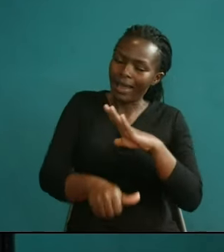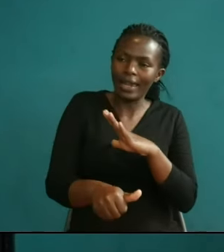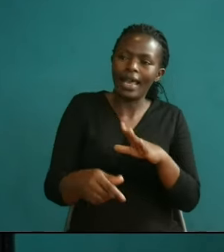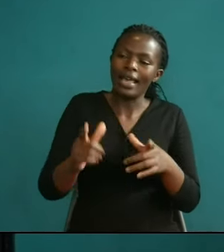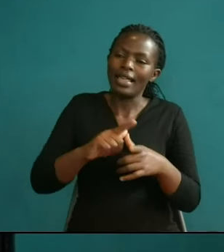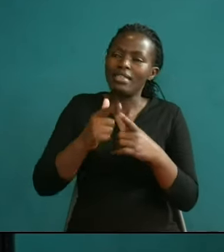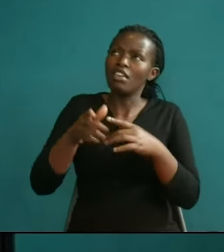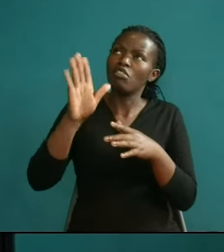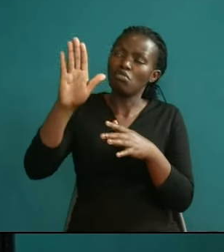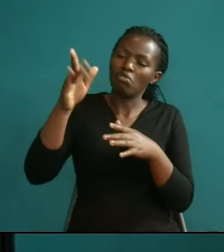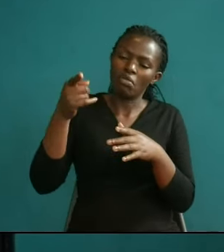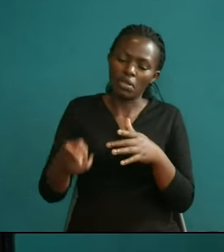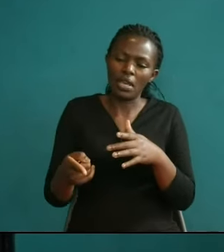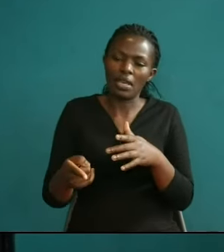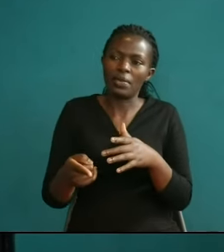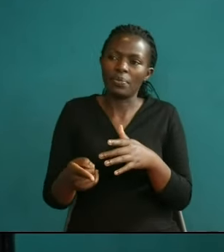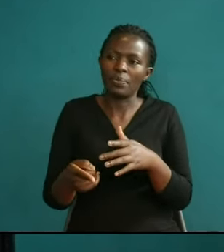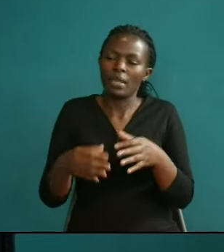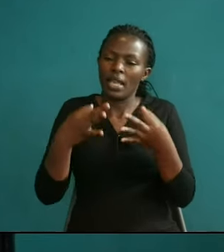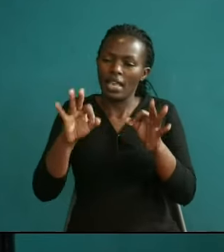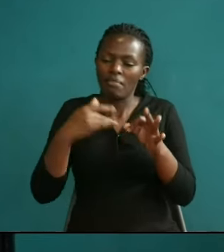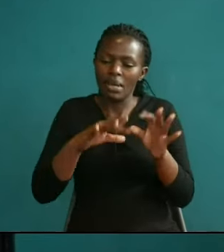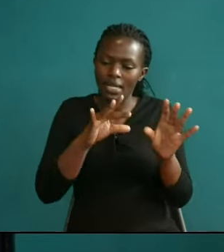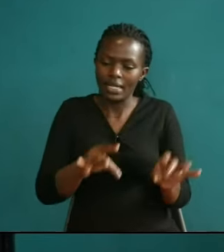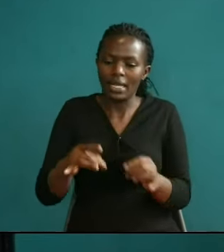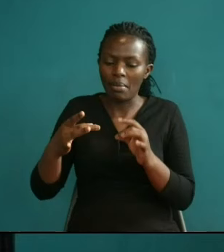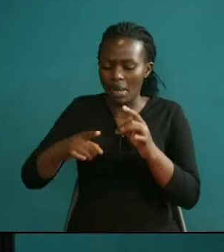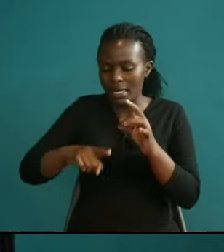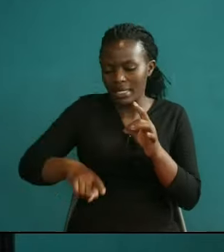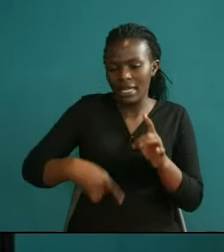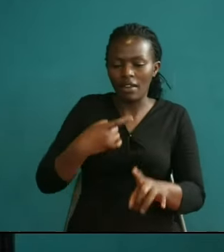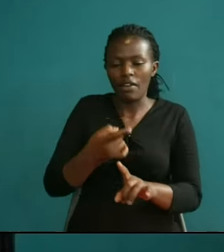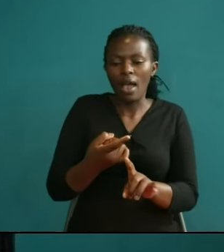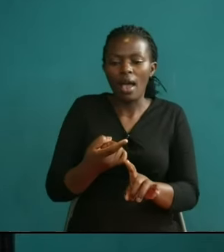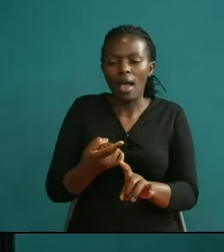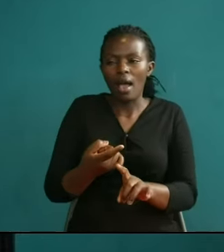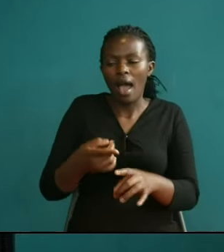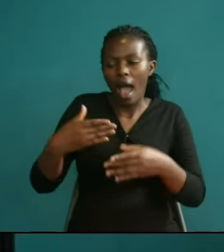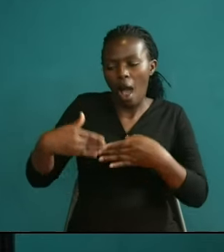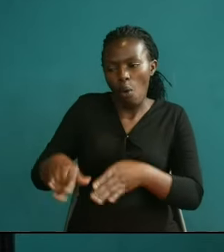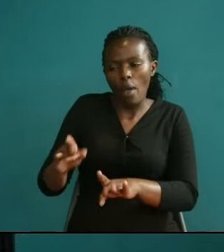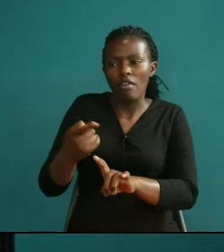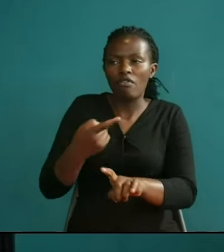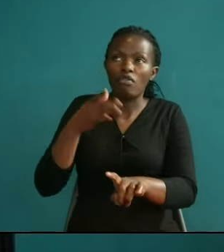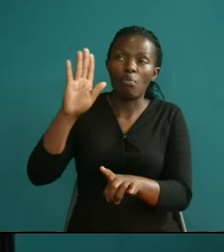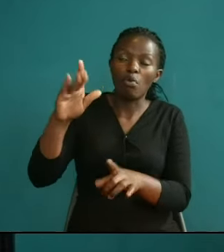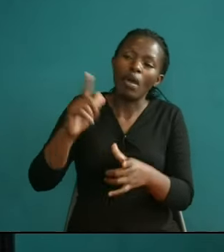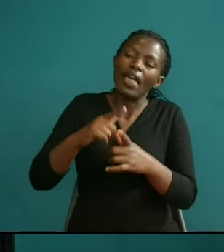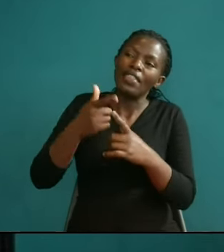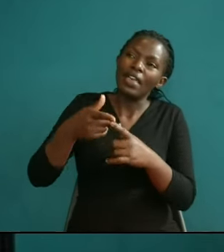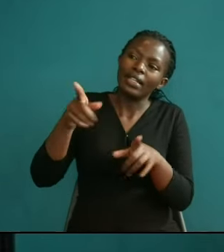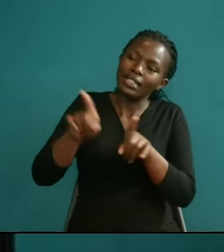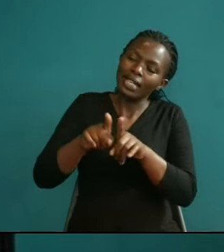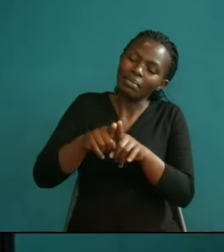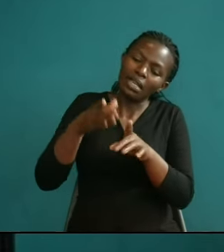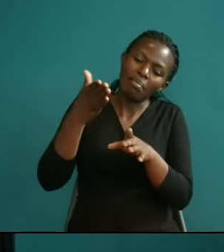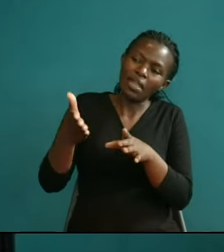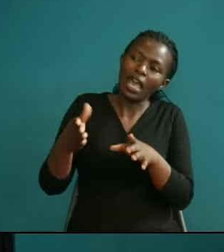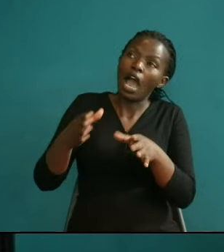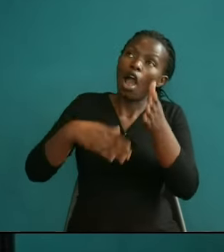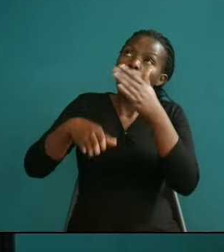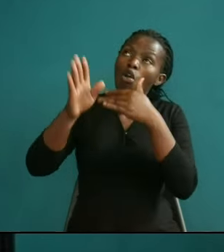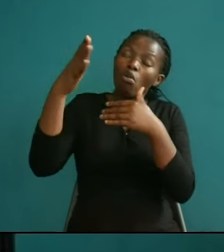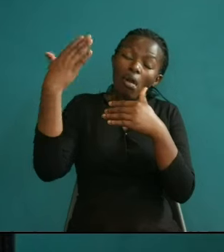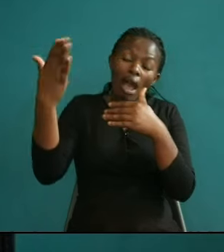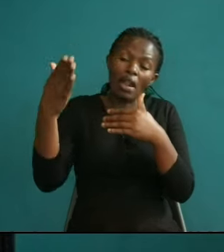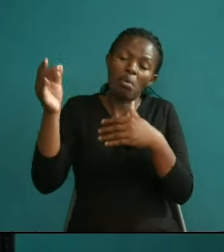and dwell in the uttermost parts of the sea, even there your hand shall lead me, and your right hand shall